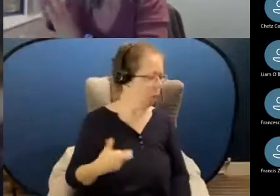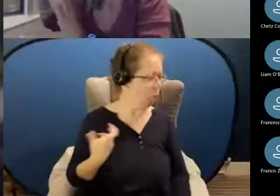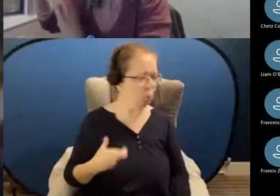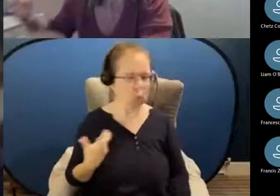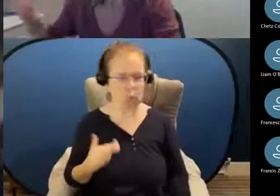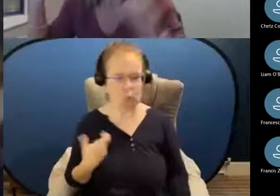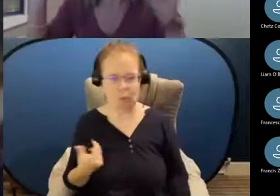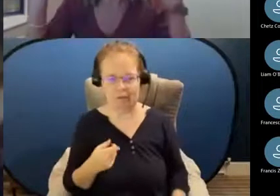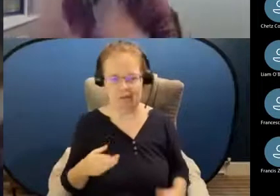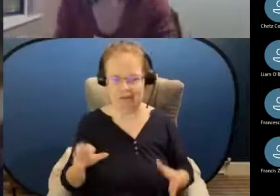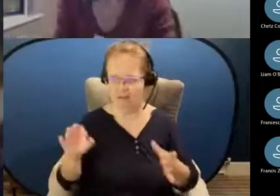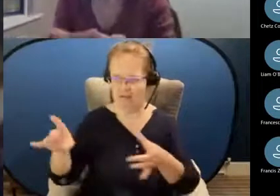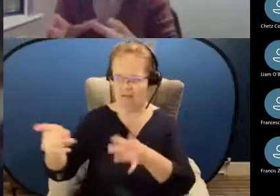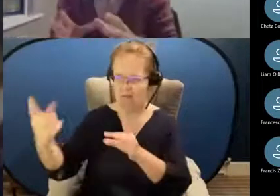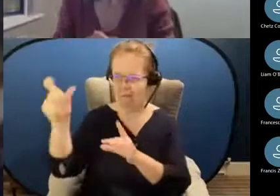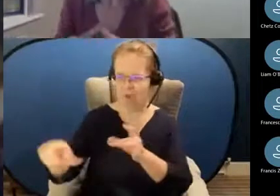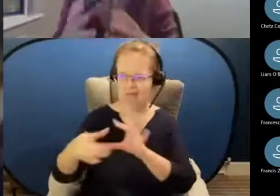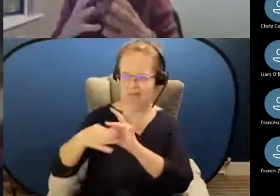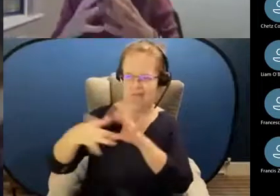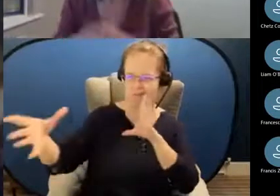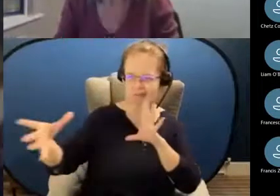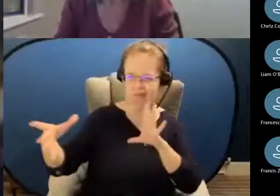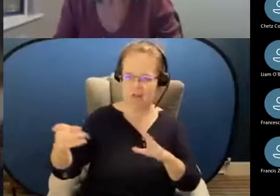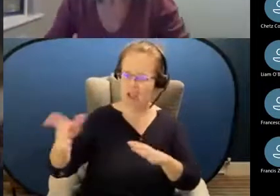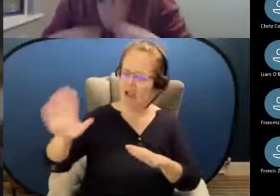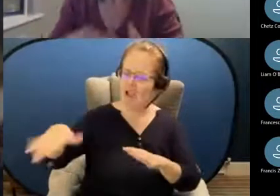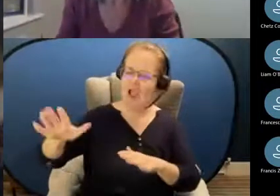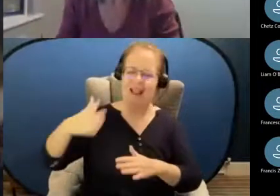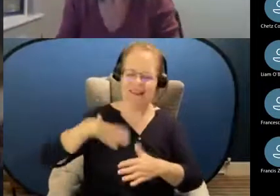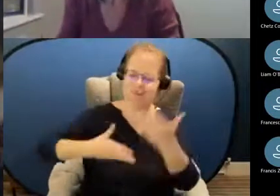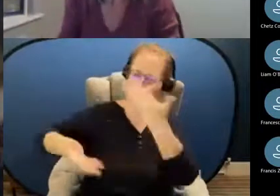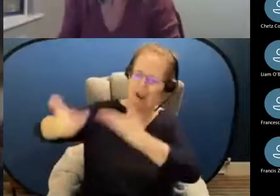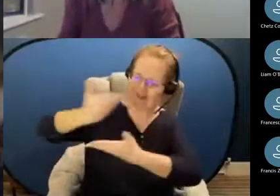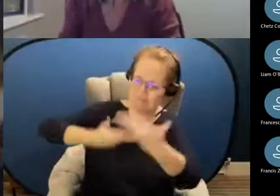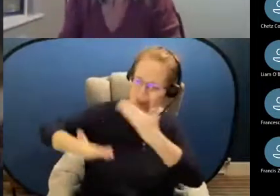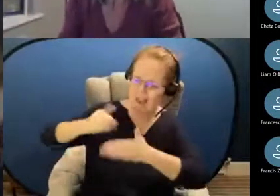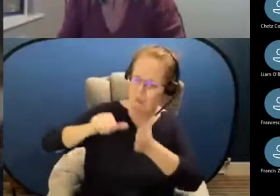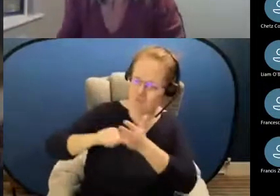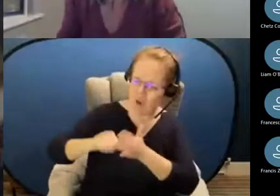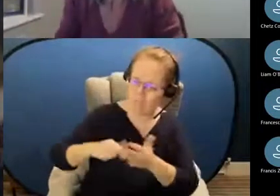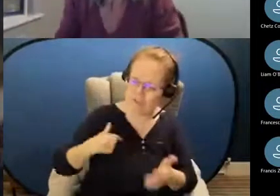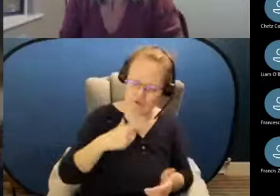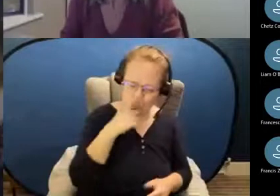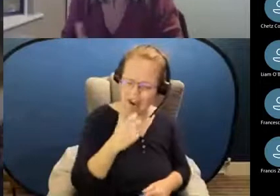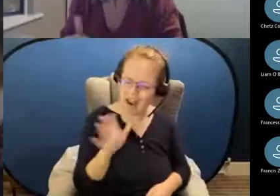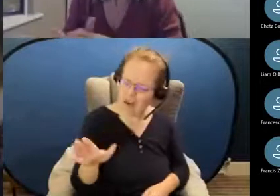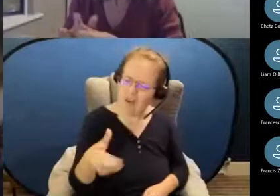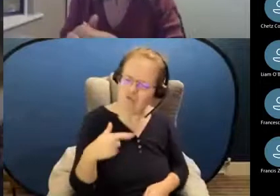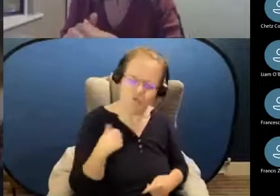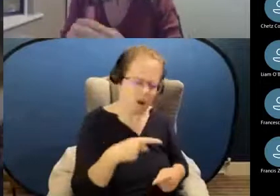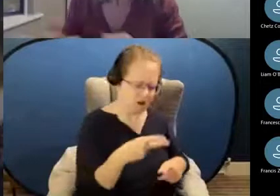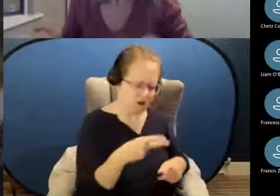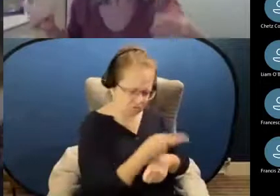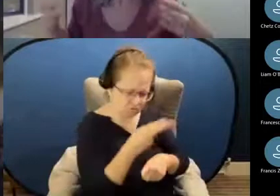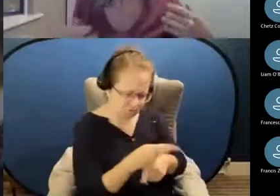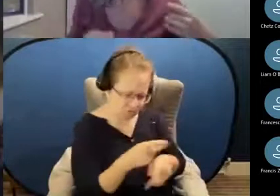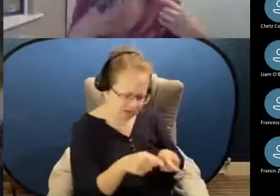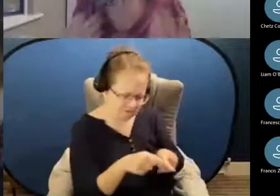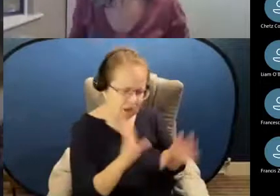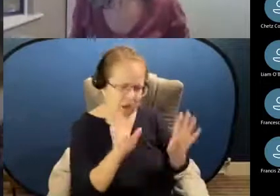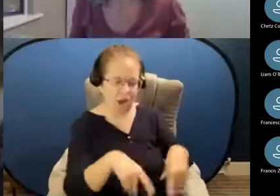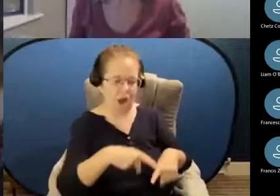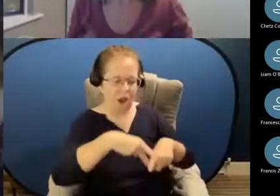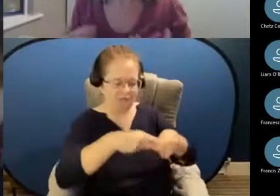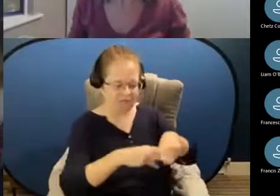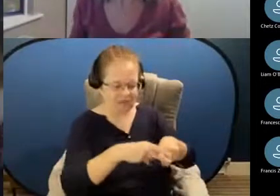somebody unconnected. Explain the problem so it can be replicated and fixed. And also